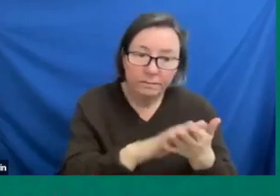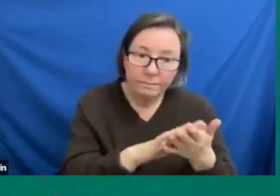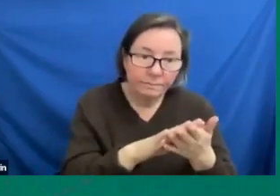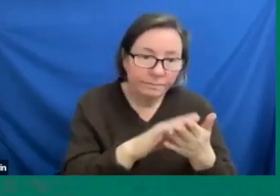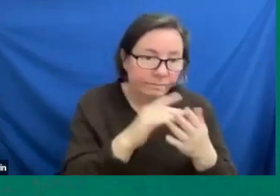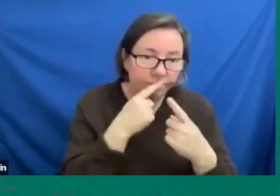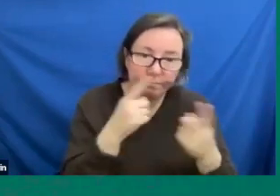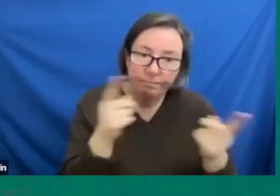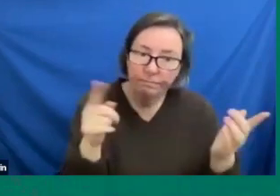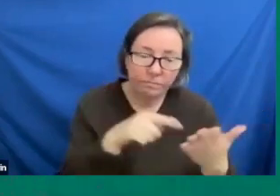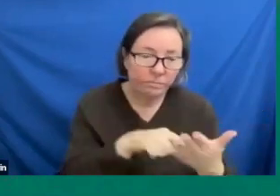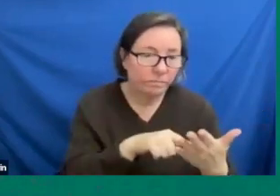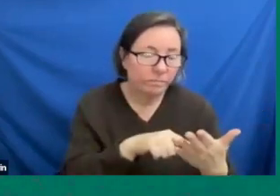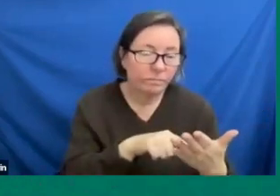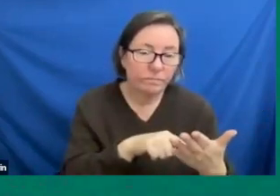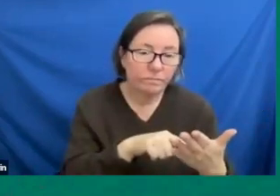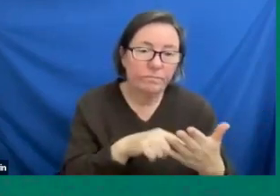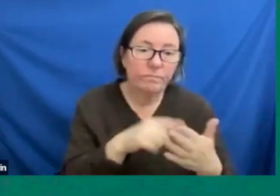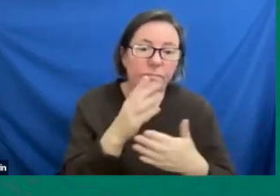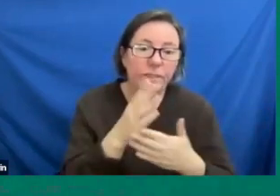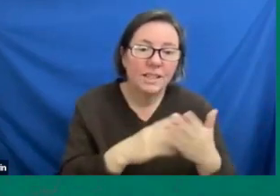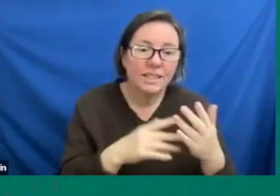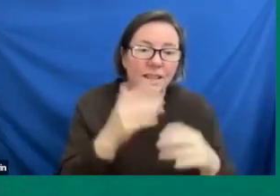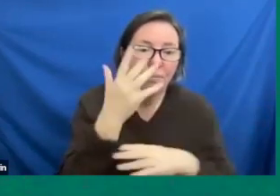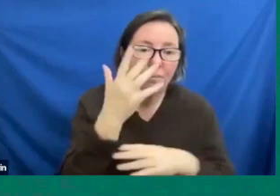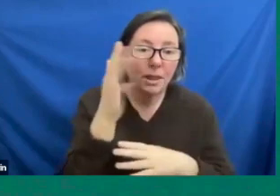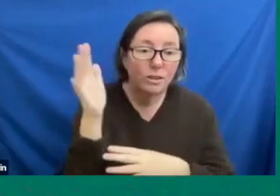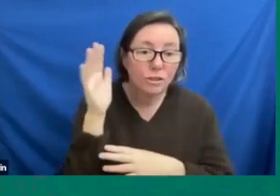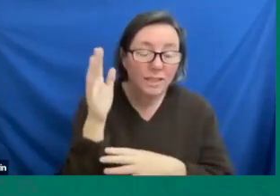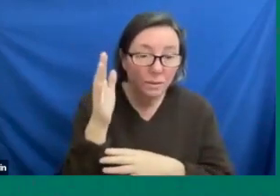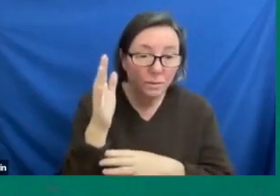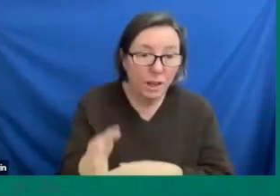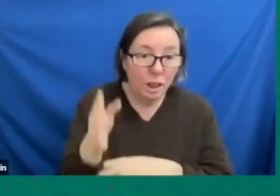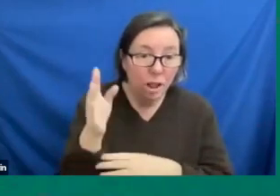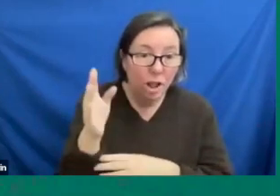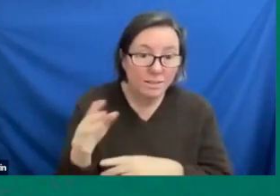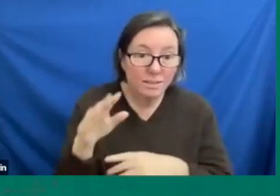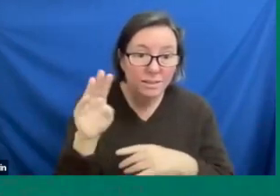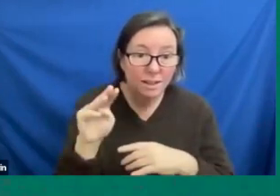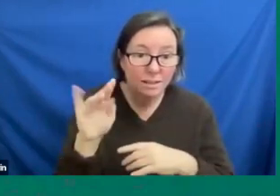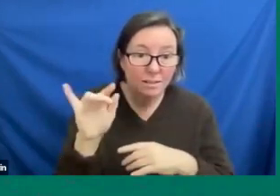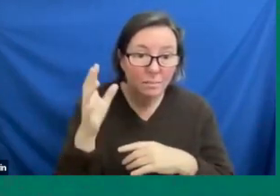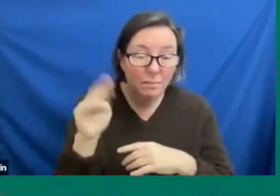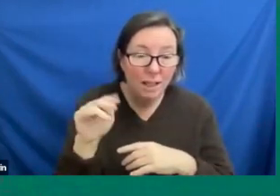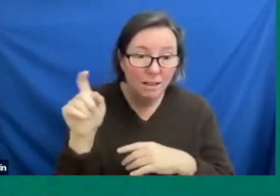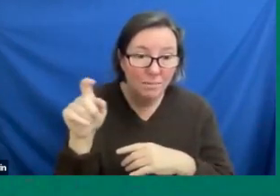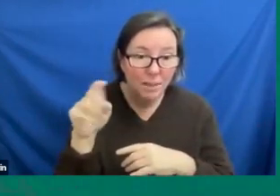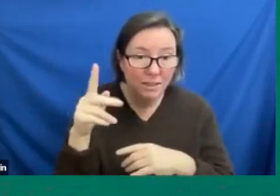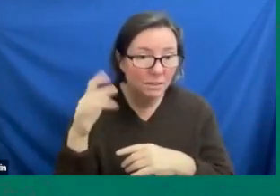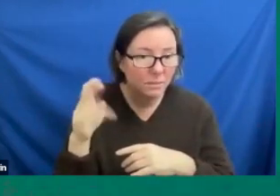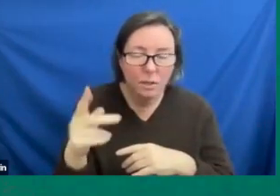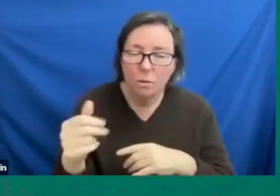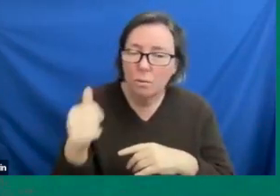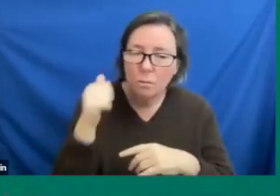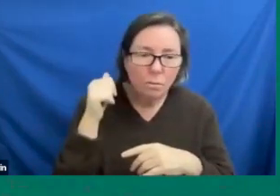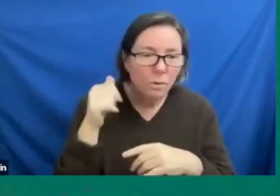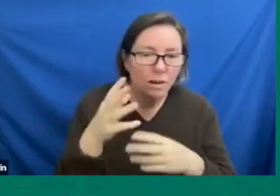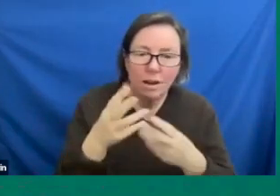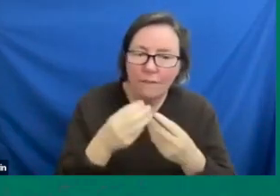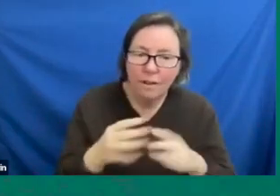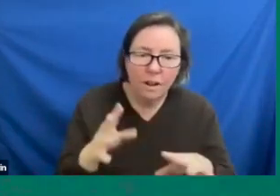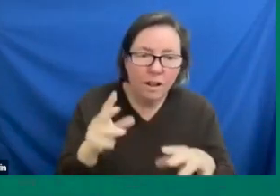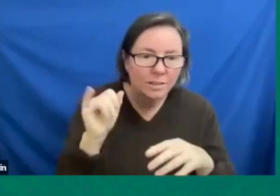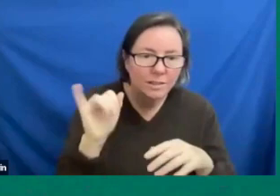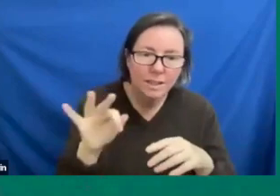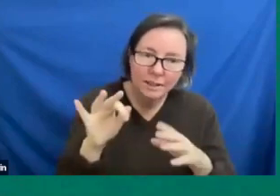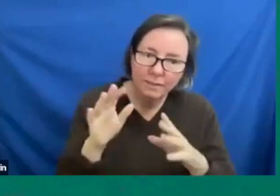that some of the tree canopy that was lost in Malcolm X Park would not have been lost if the